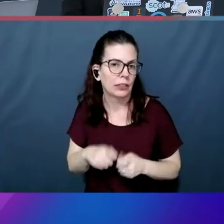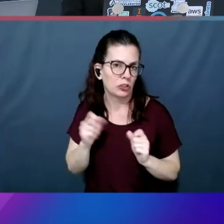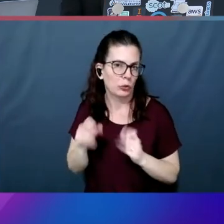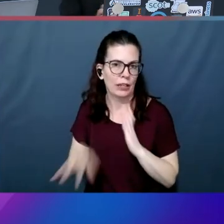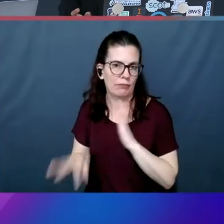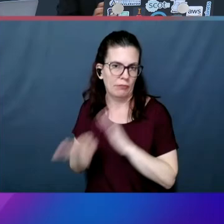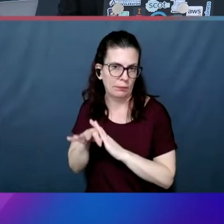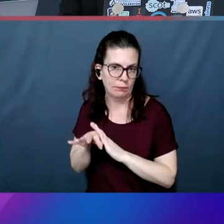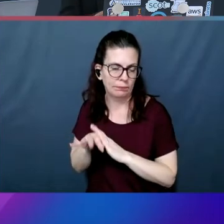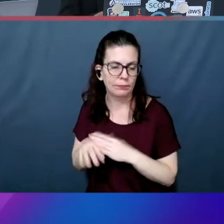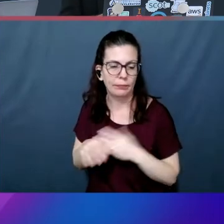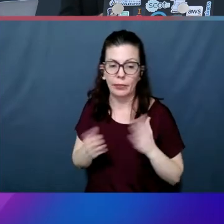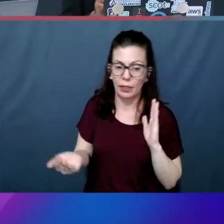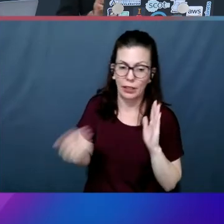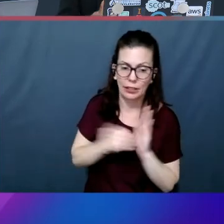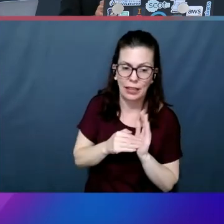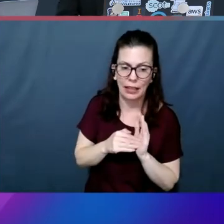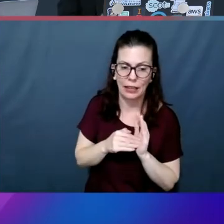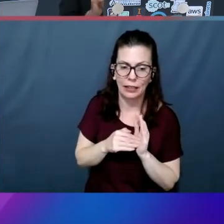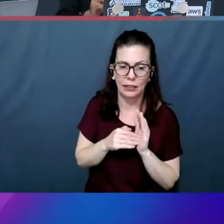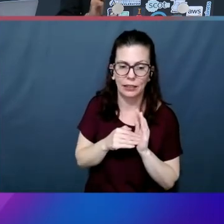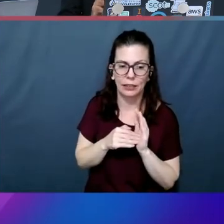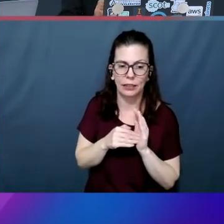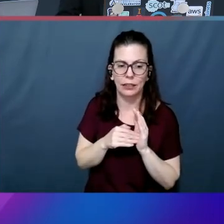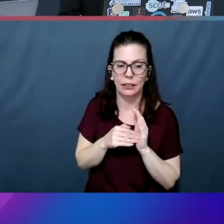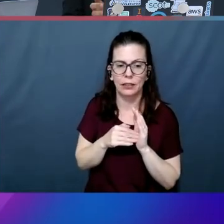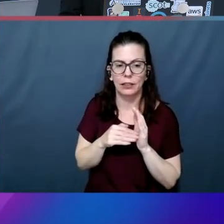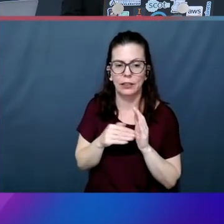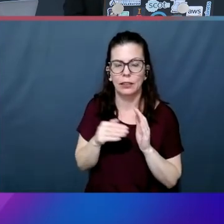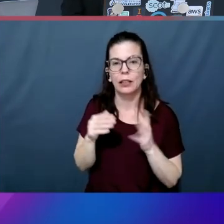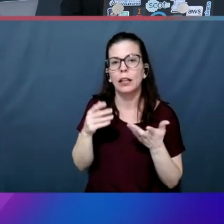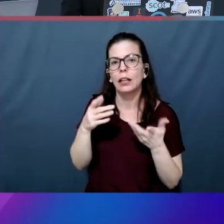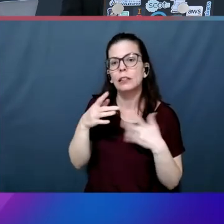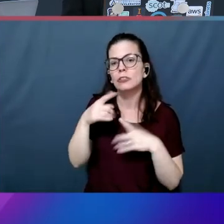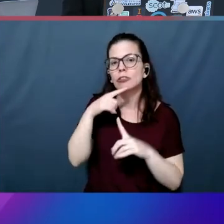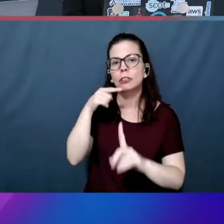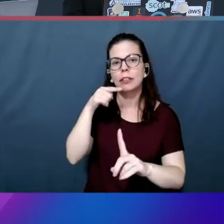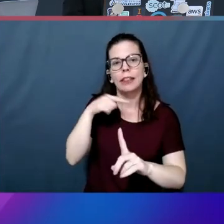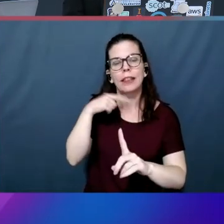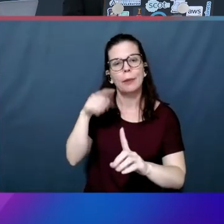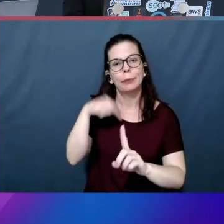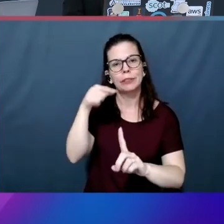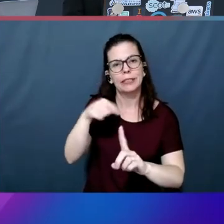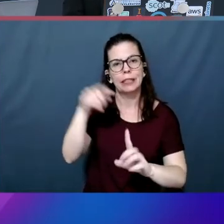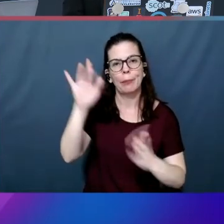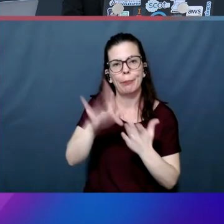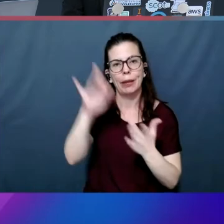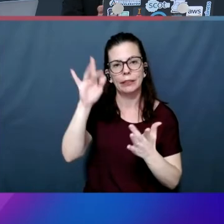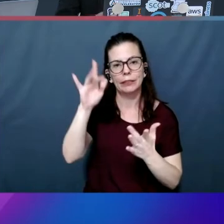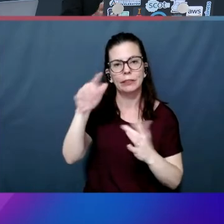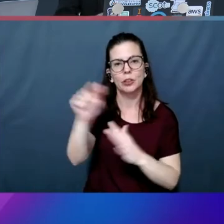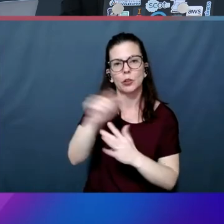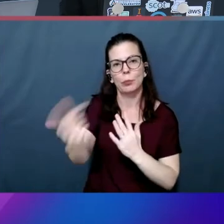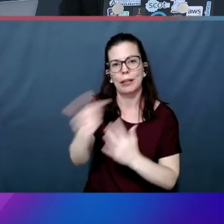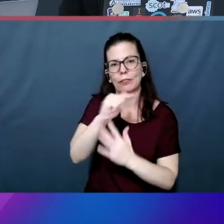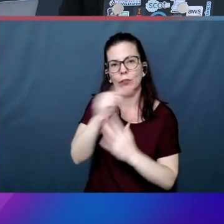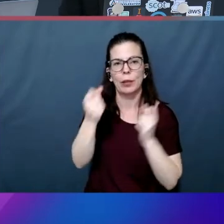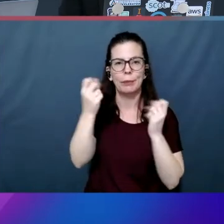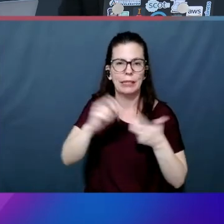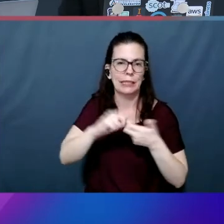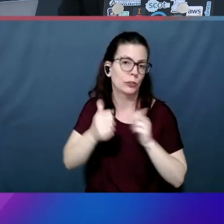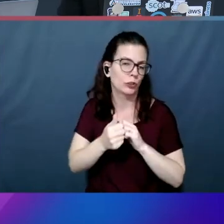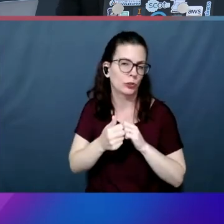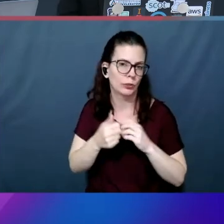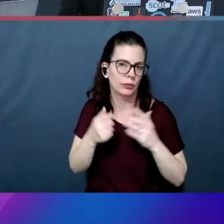like it's all at the matter of checking that particular button, and you can go back and forth between as many issues as you as many times as you